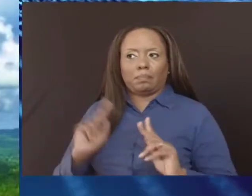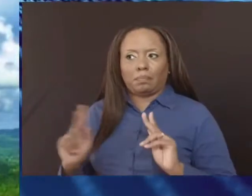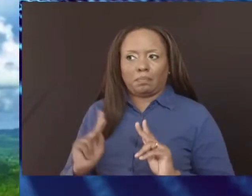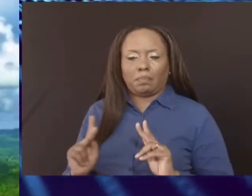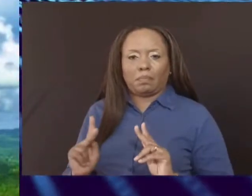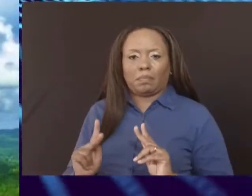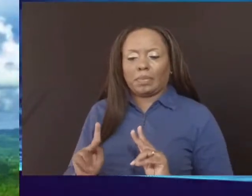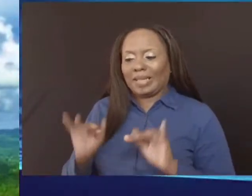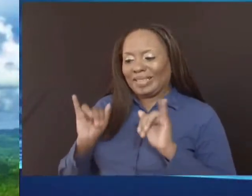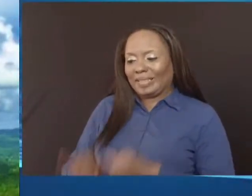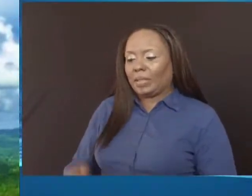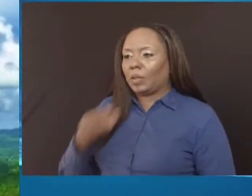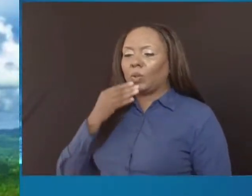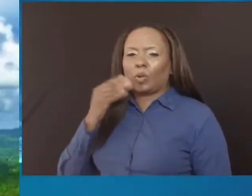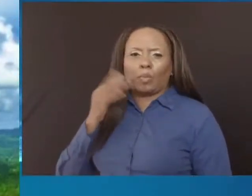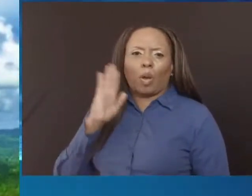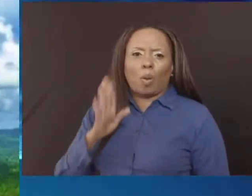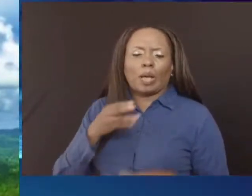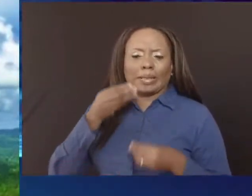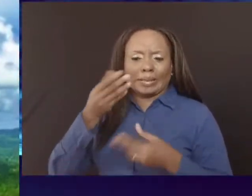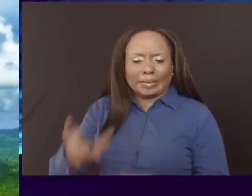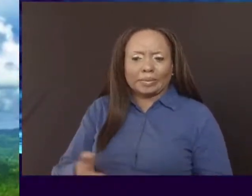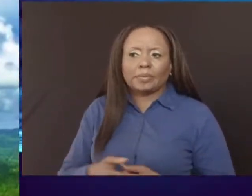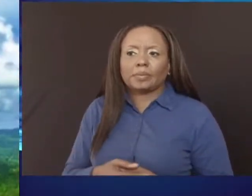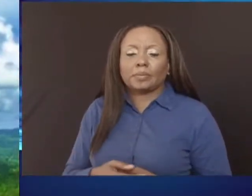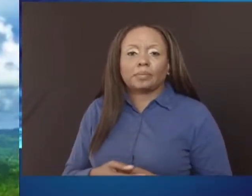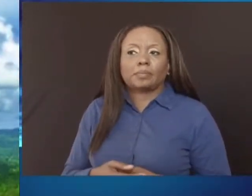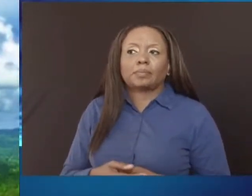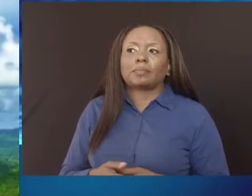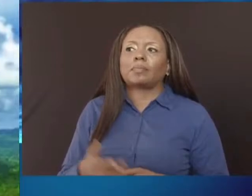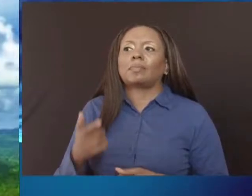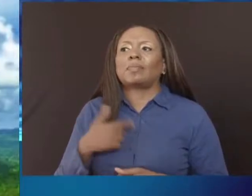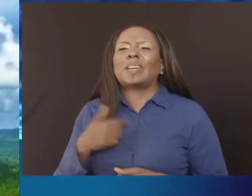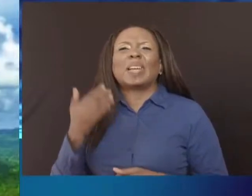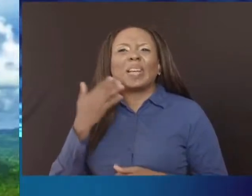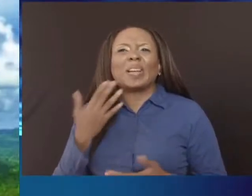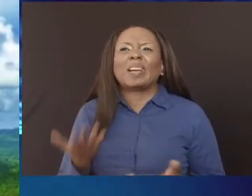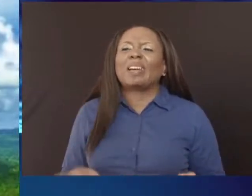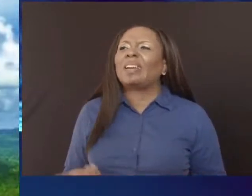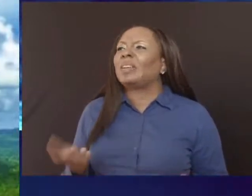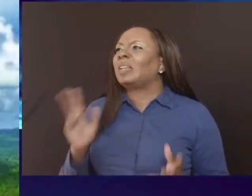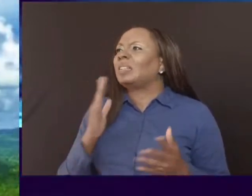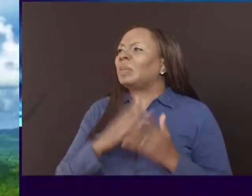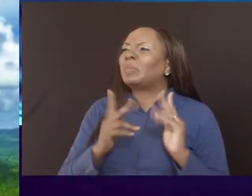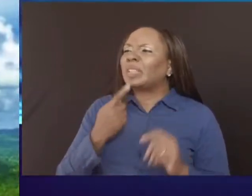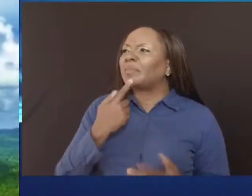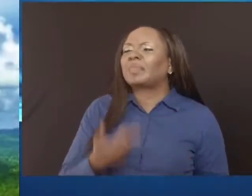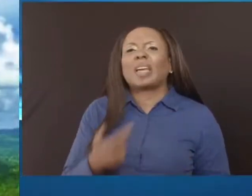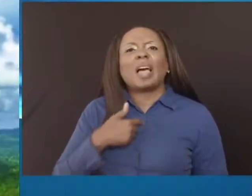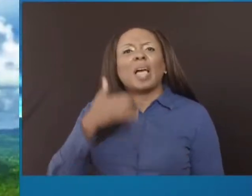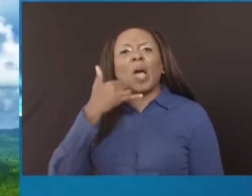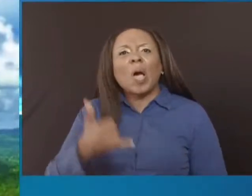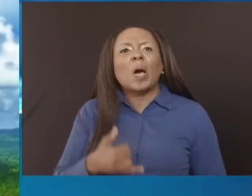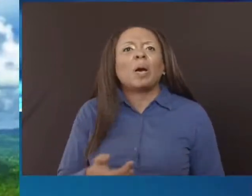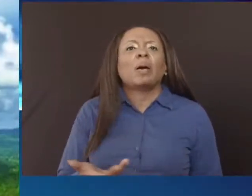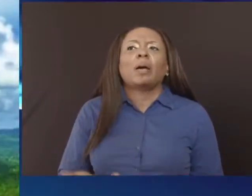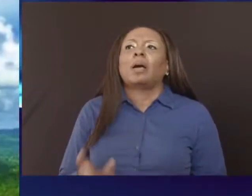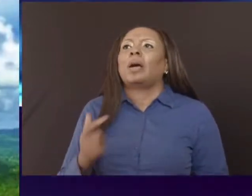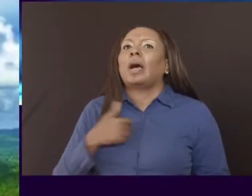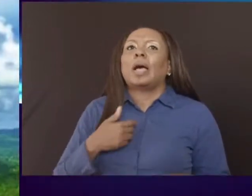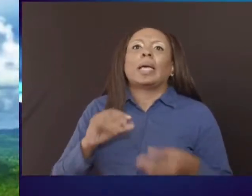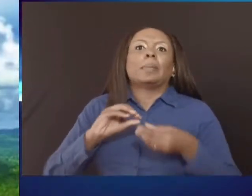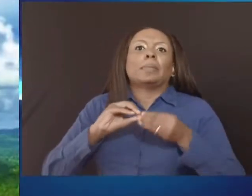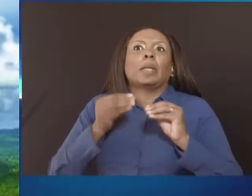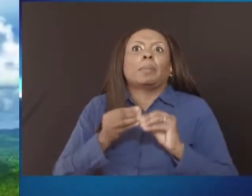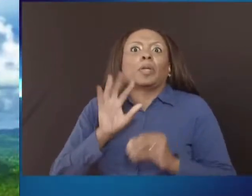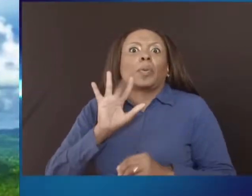the next few days. And this is because we don't want persons, I know a lot of persons may say, well, I call a hotline number and I'm like number 25 and something